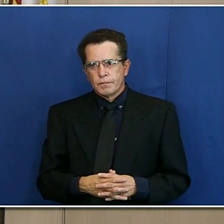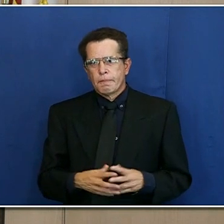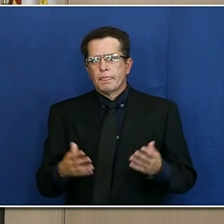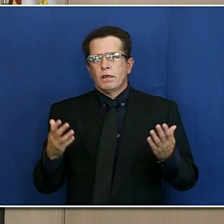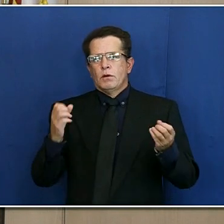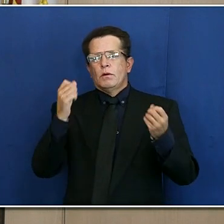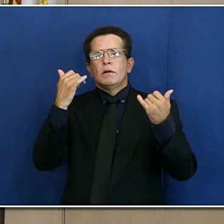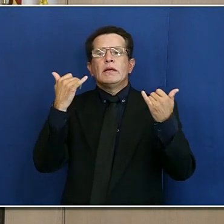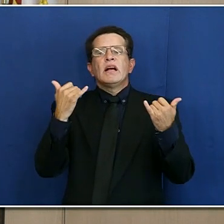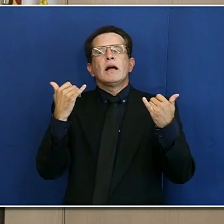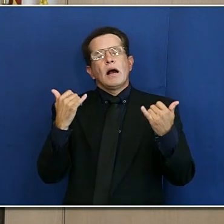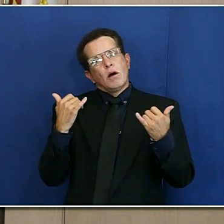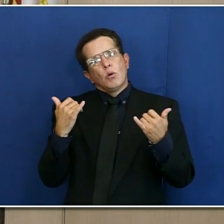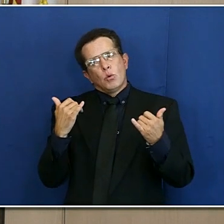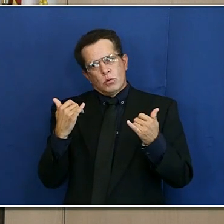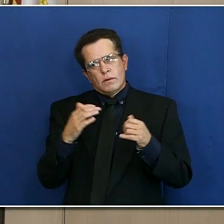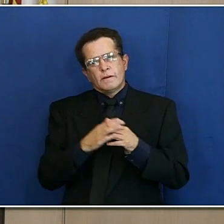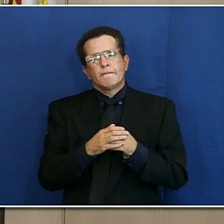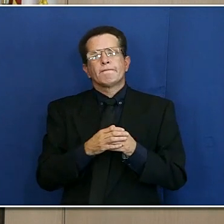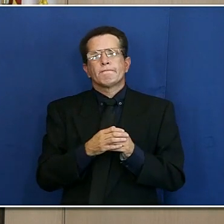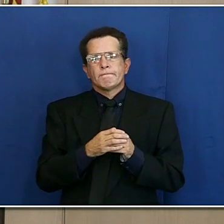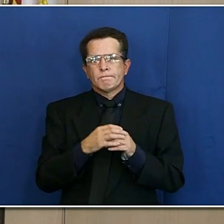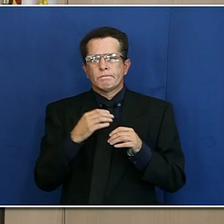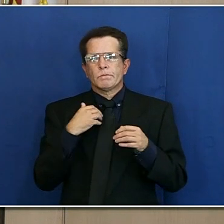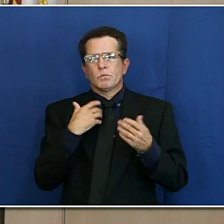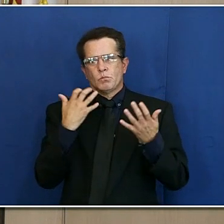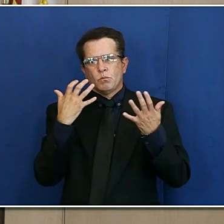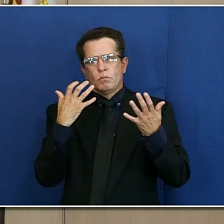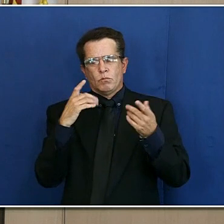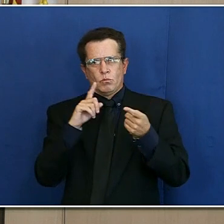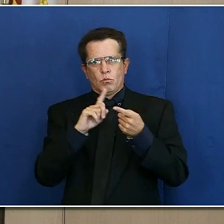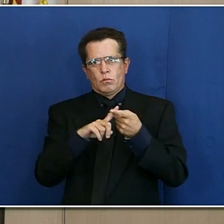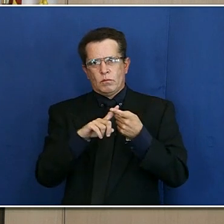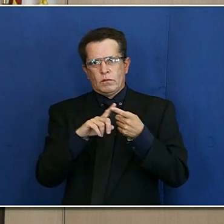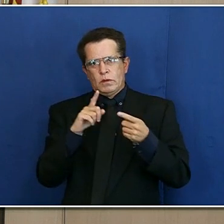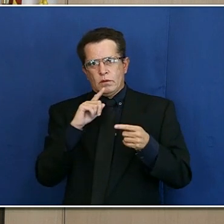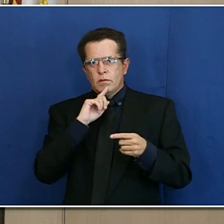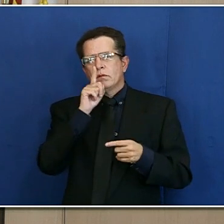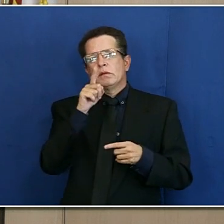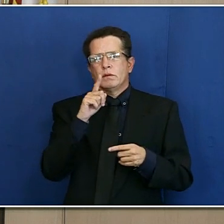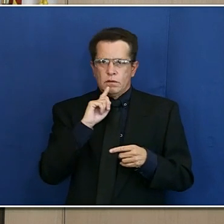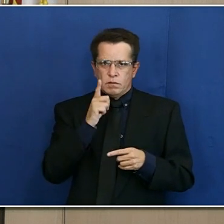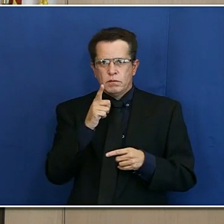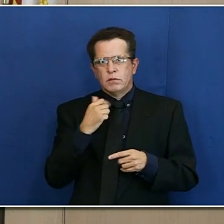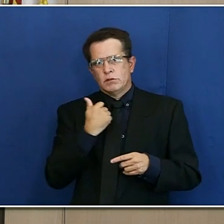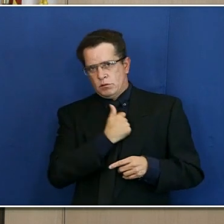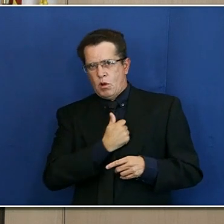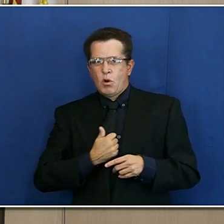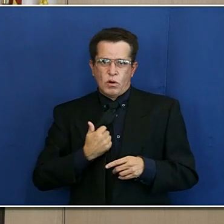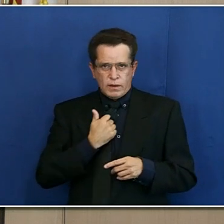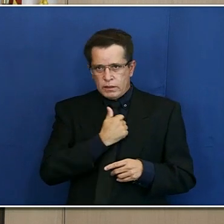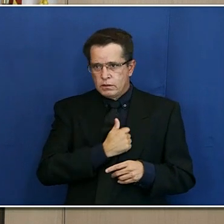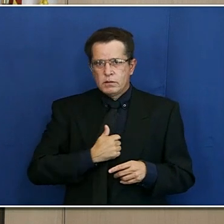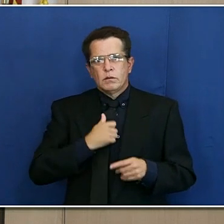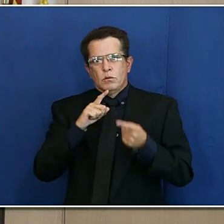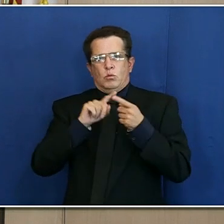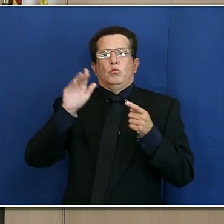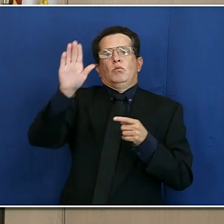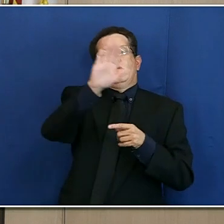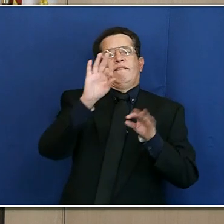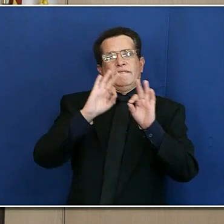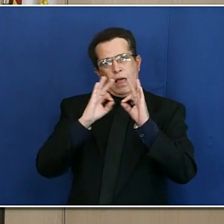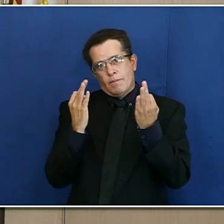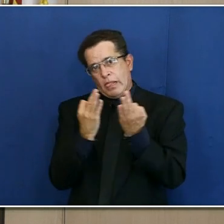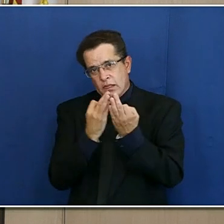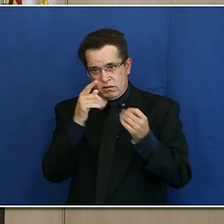So now I would like to extend our deepest sympathies and condolences to the families and friends of